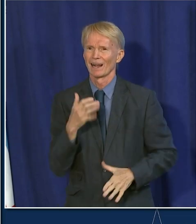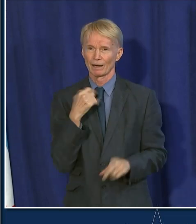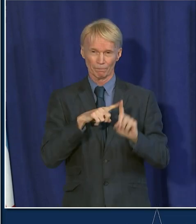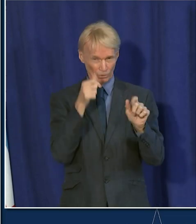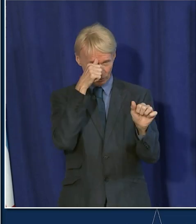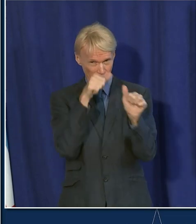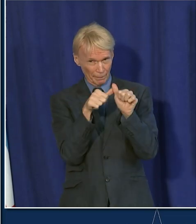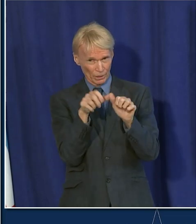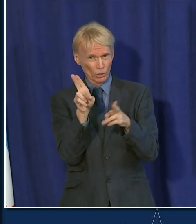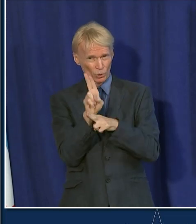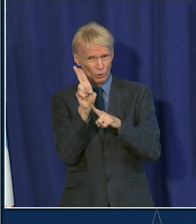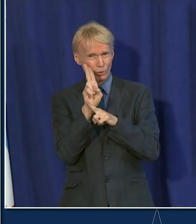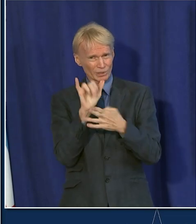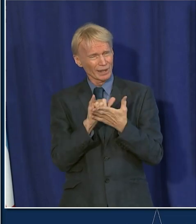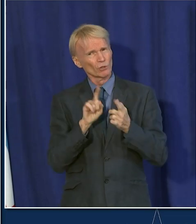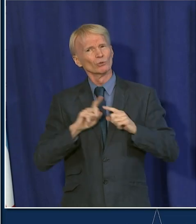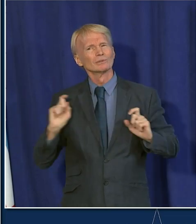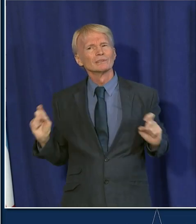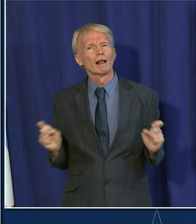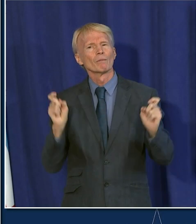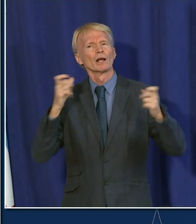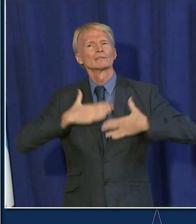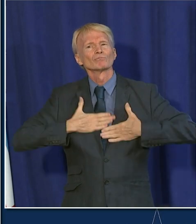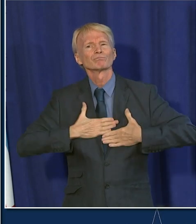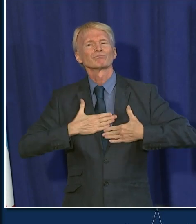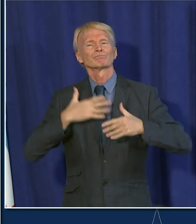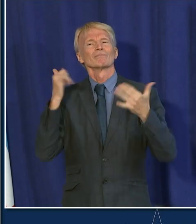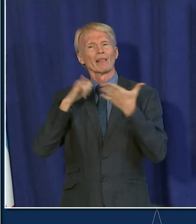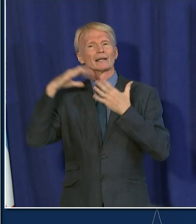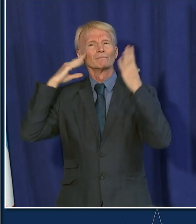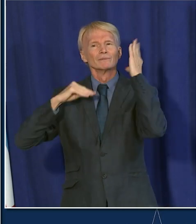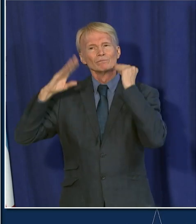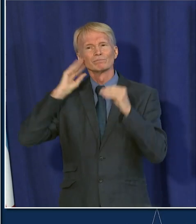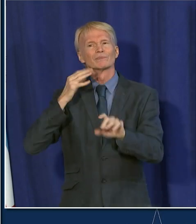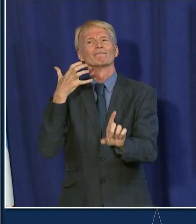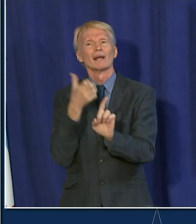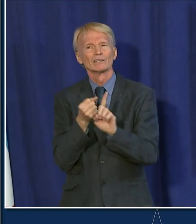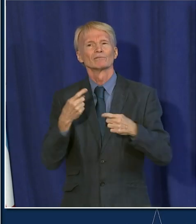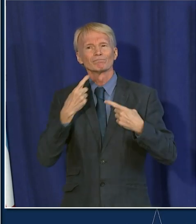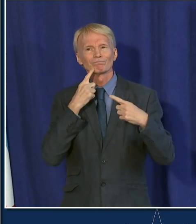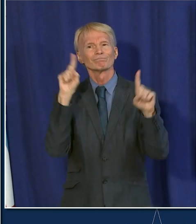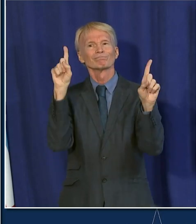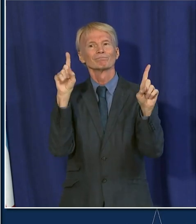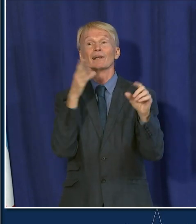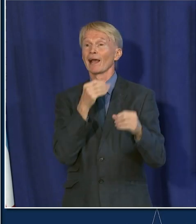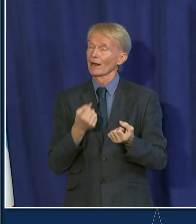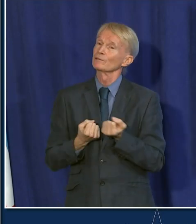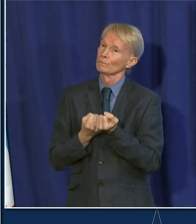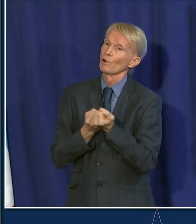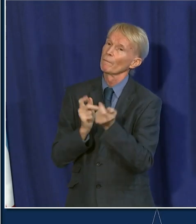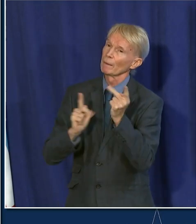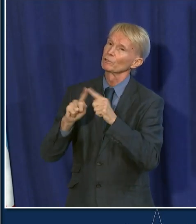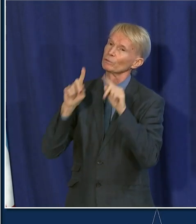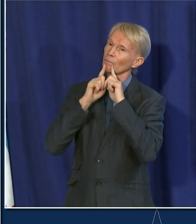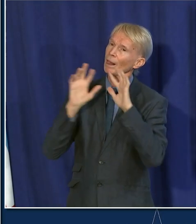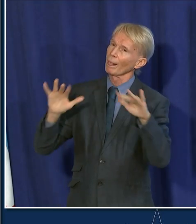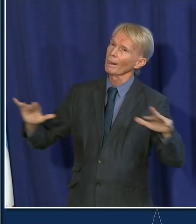that opportunity to celebrate vaccination. And it's to also encourage people to spread the